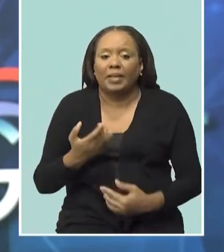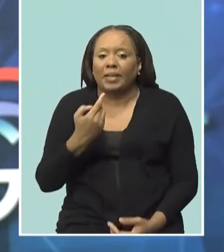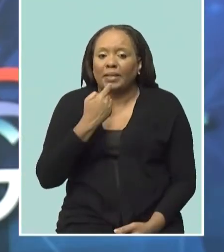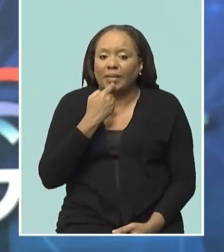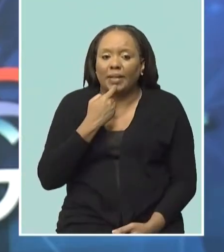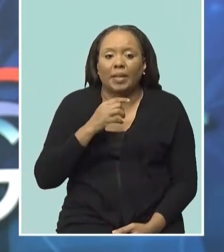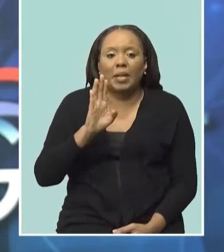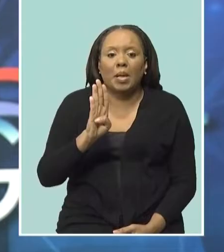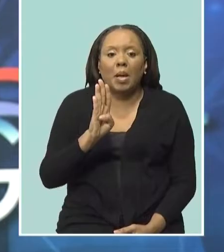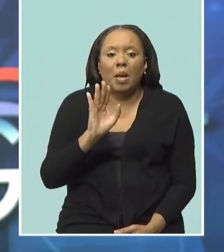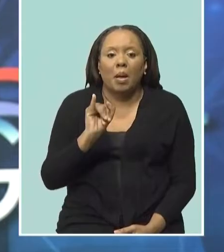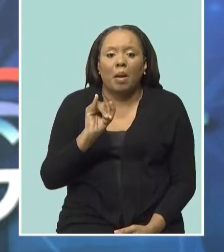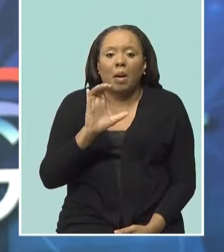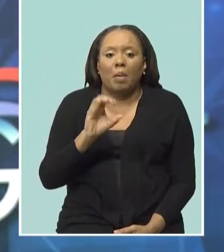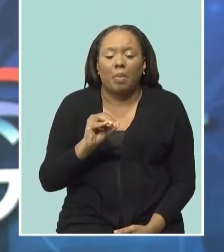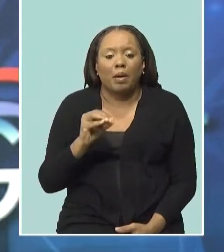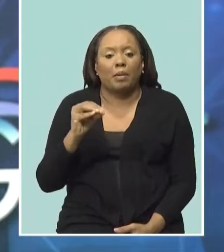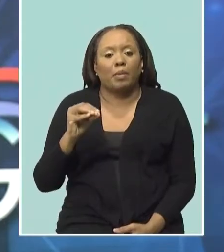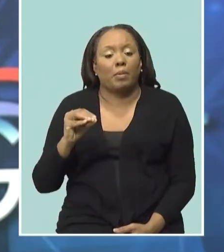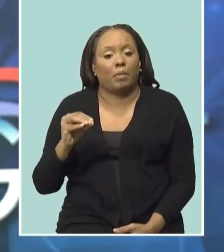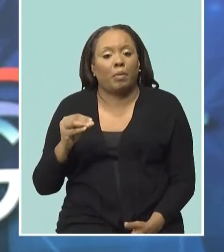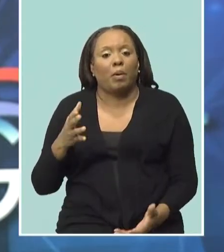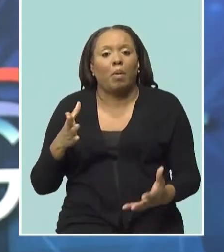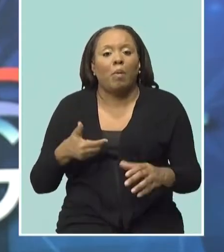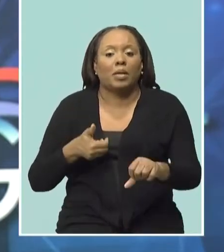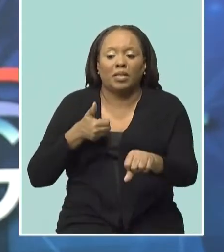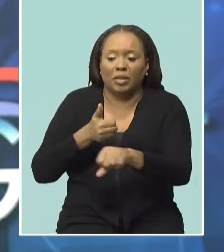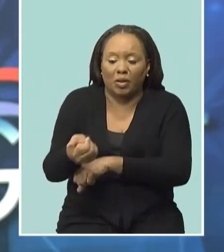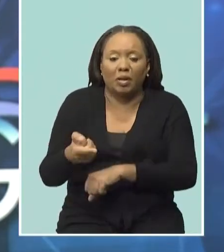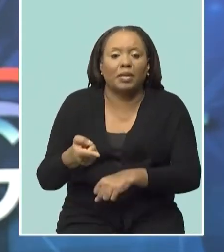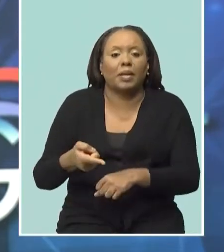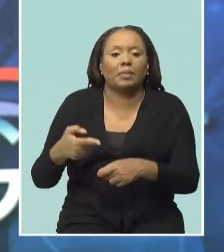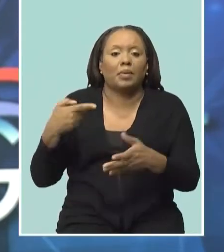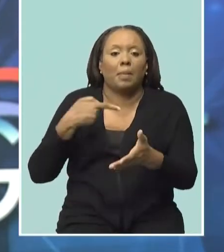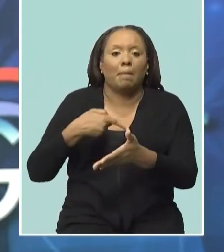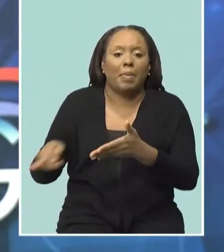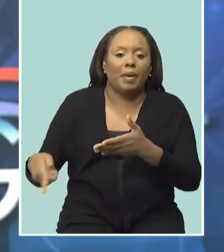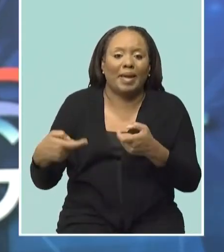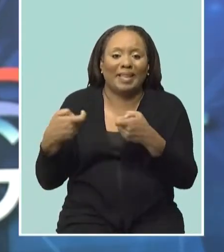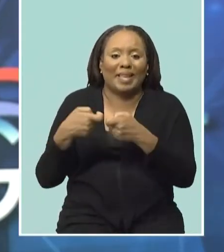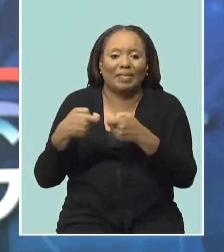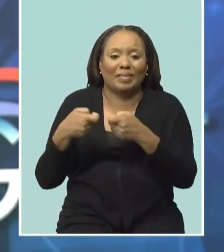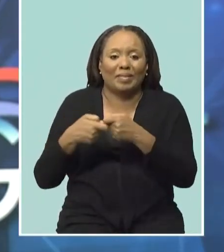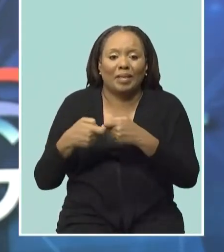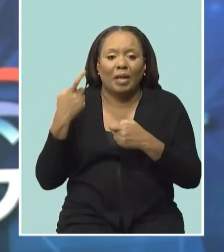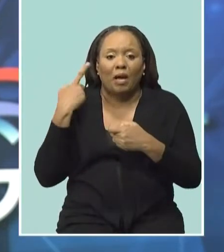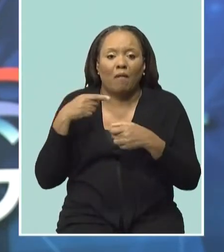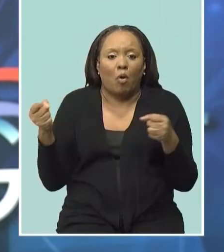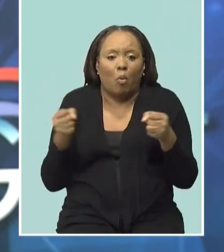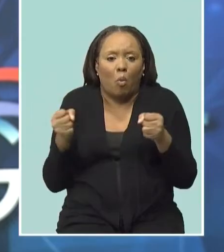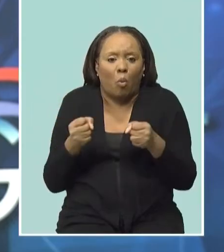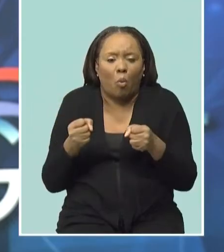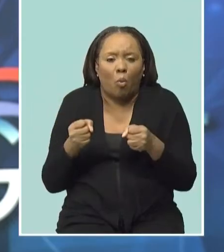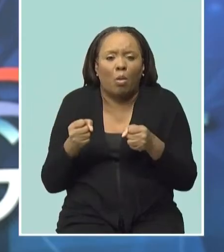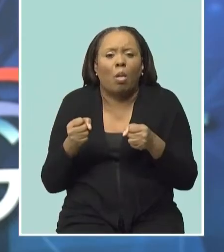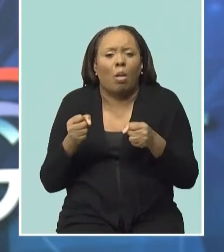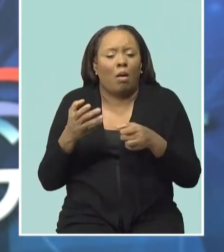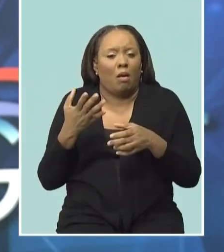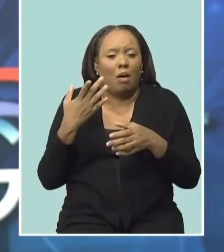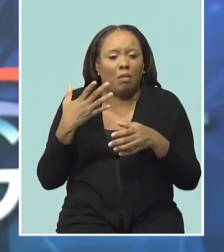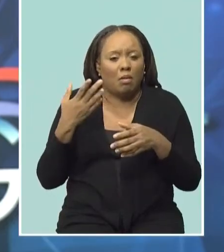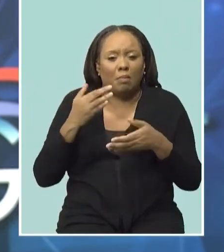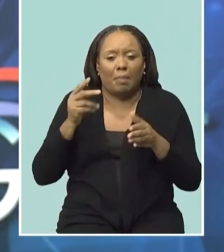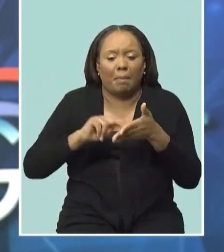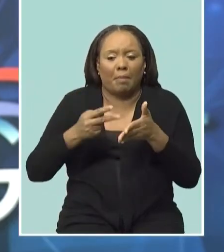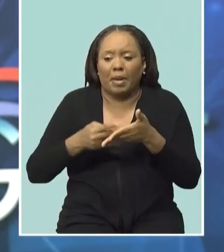a move by the company to charge them the electricity costs for overnight charging of refrigeration units, thereby reducing